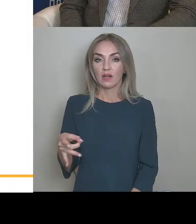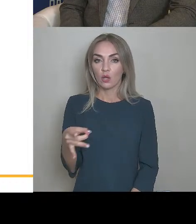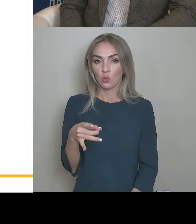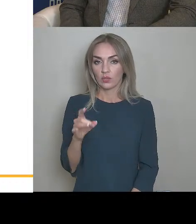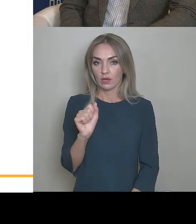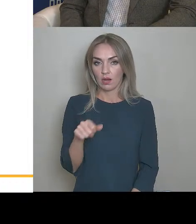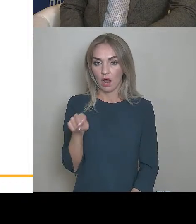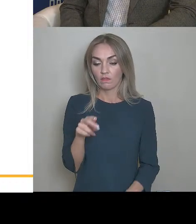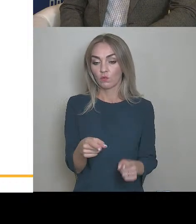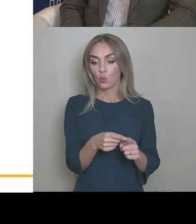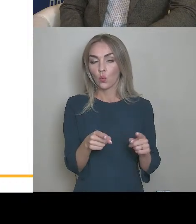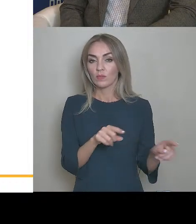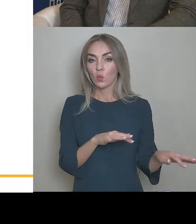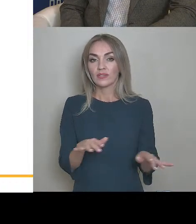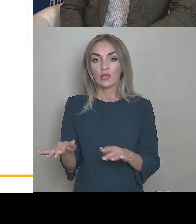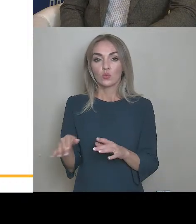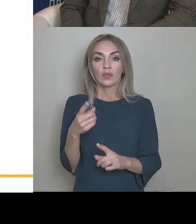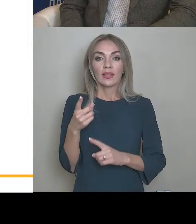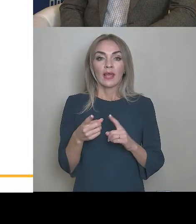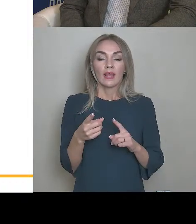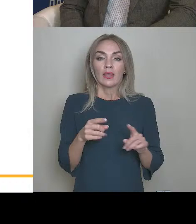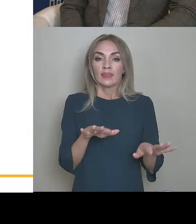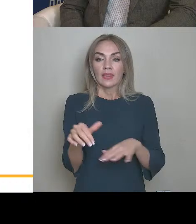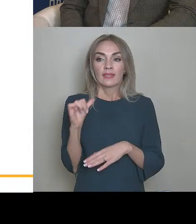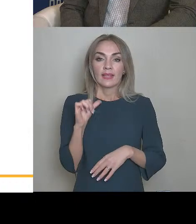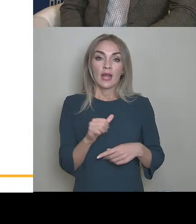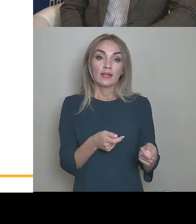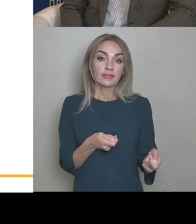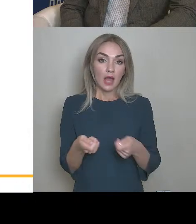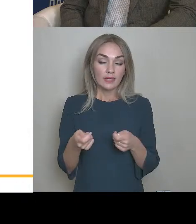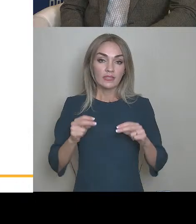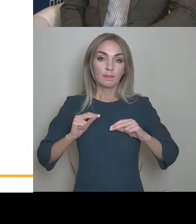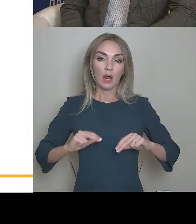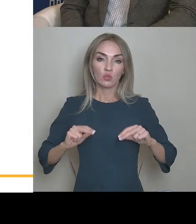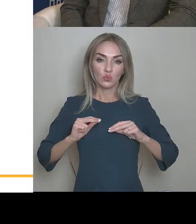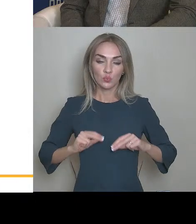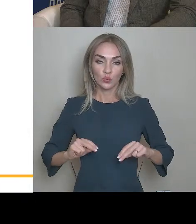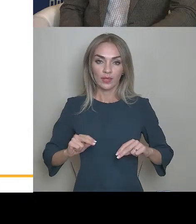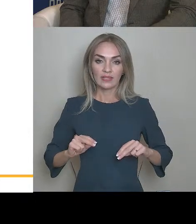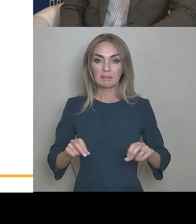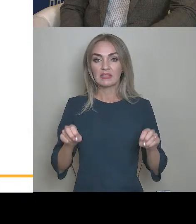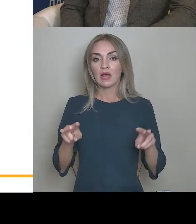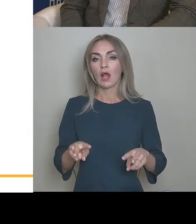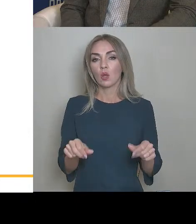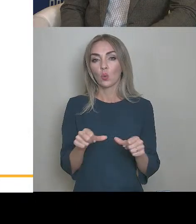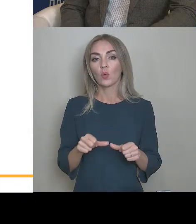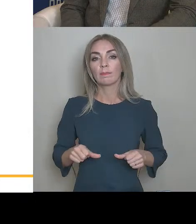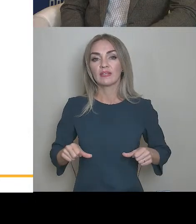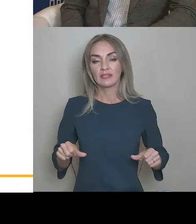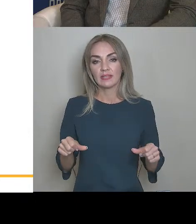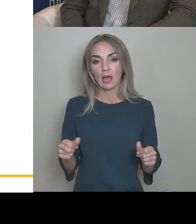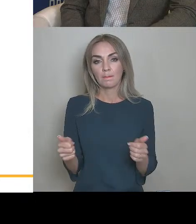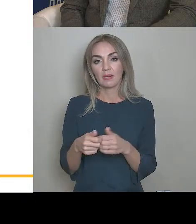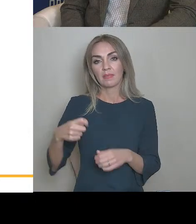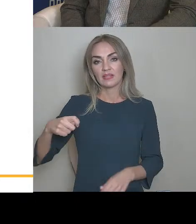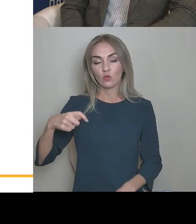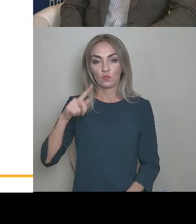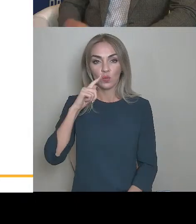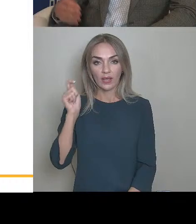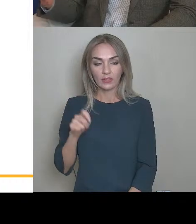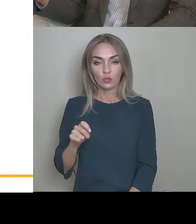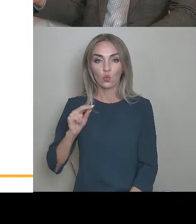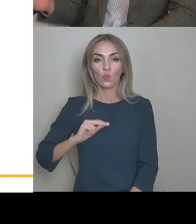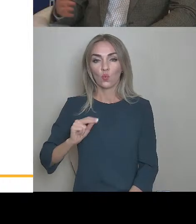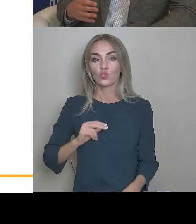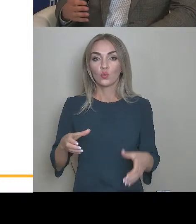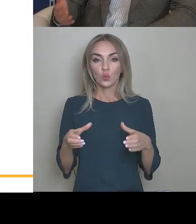elections of the councillors of the Rayon councils. In the process of decentralization, a special commission under the President of Ukraine